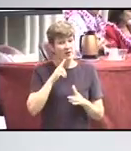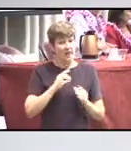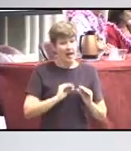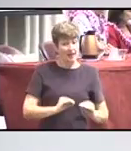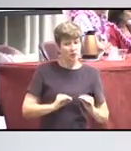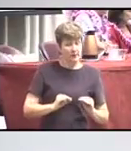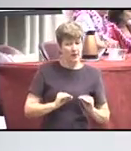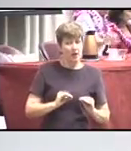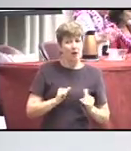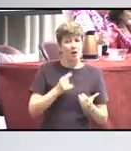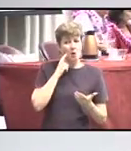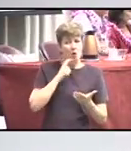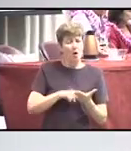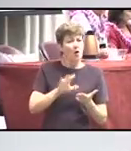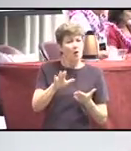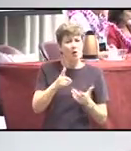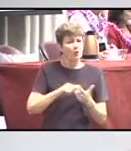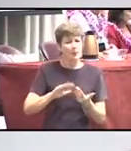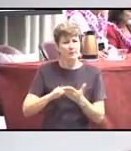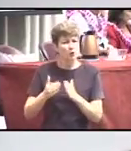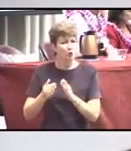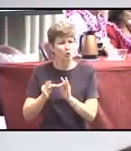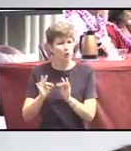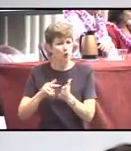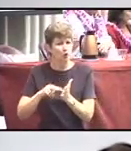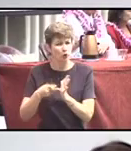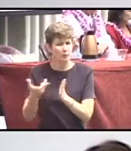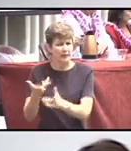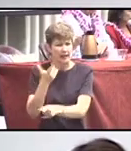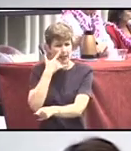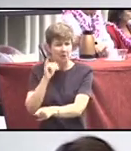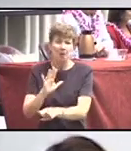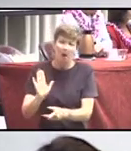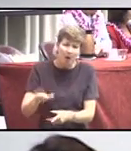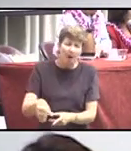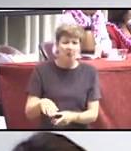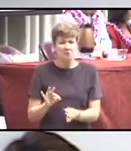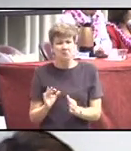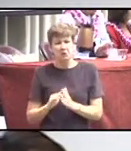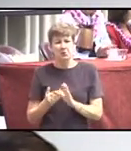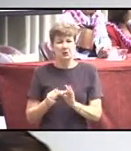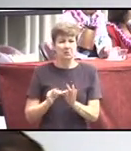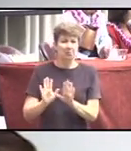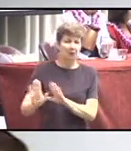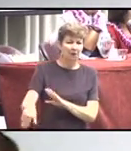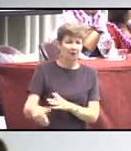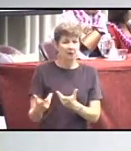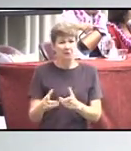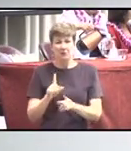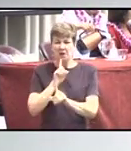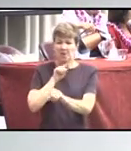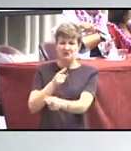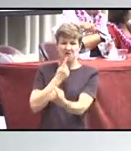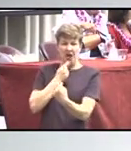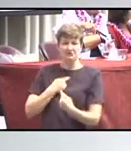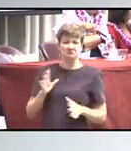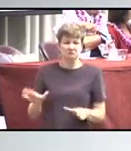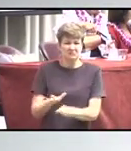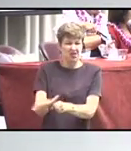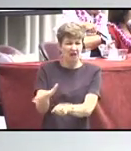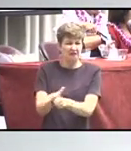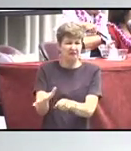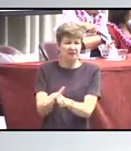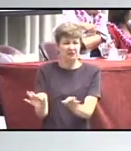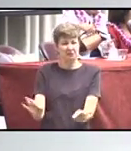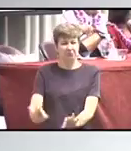point of view, that, well, what is community interpreting? Well, that's, community interpreting. That's just question answer stuff. But